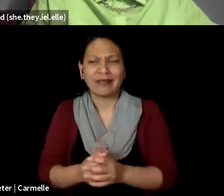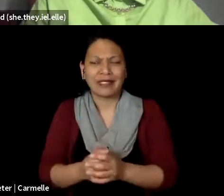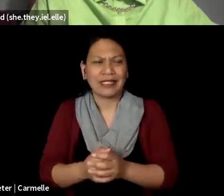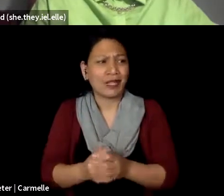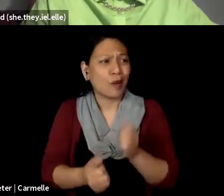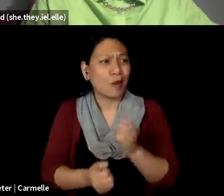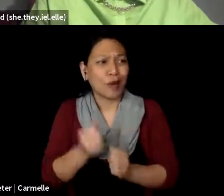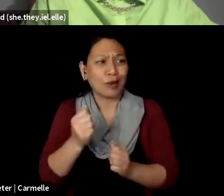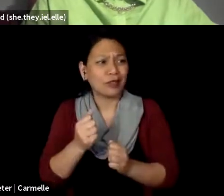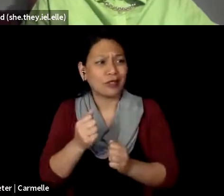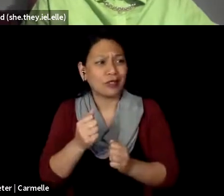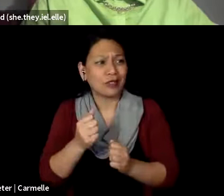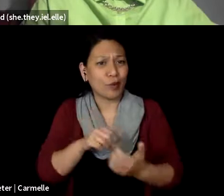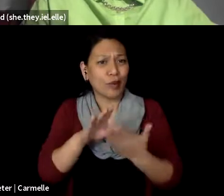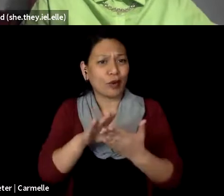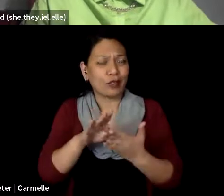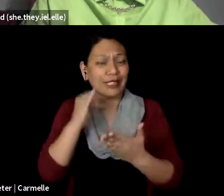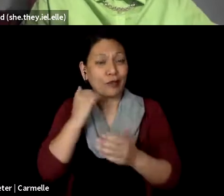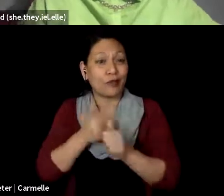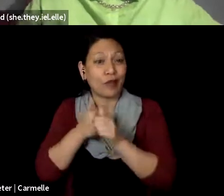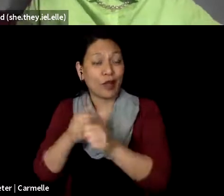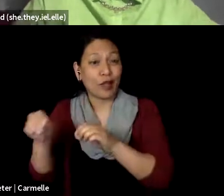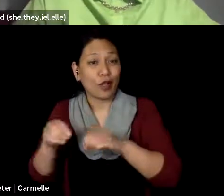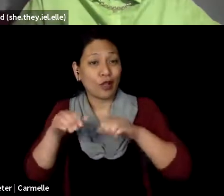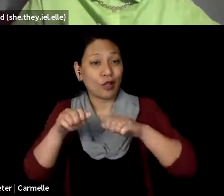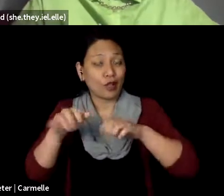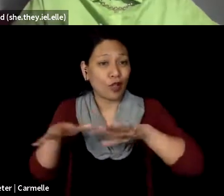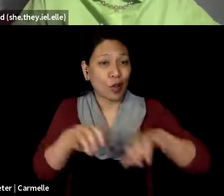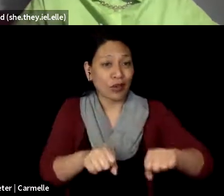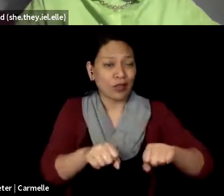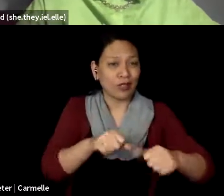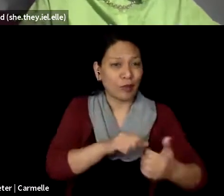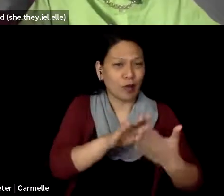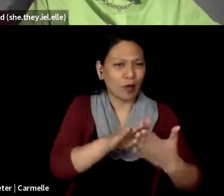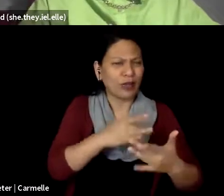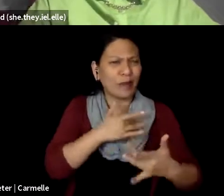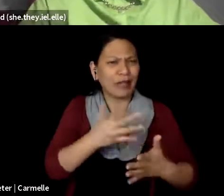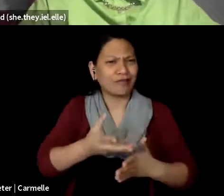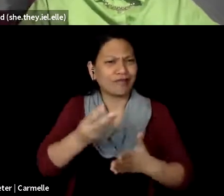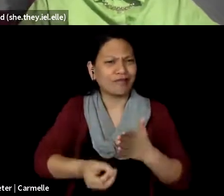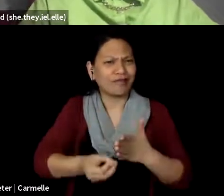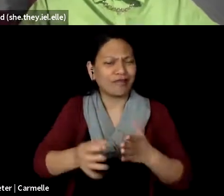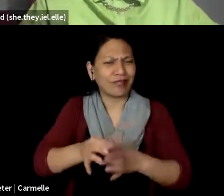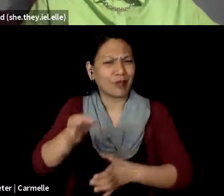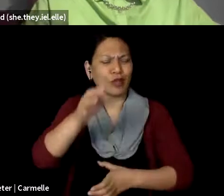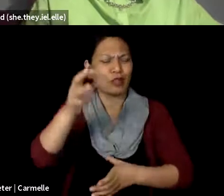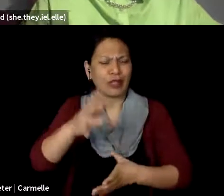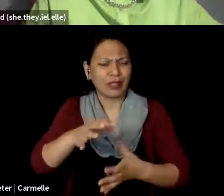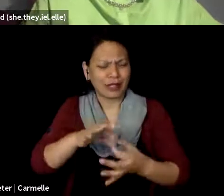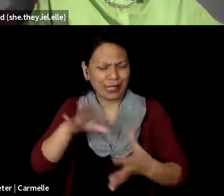colonial practices. Like, I feel like this is something that when I've spoken about my connection, it's been really looked